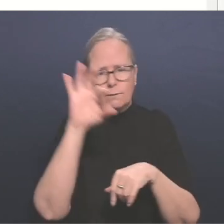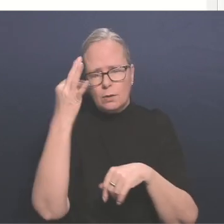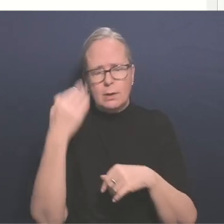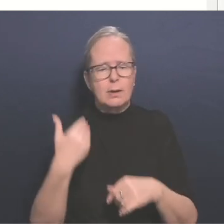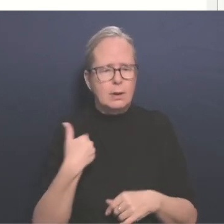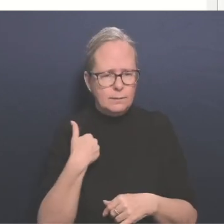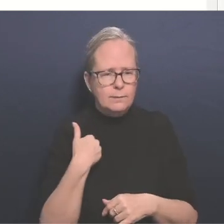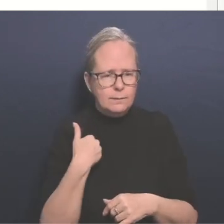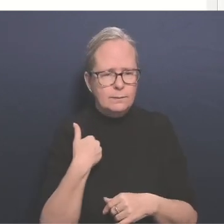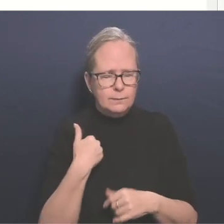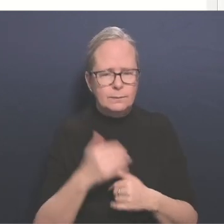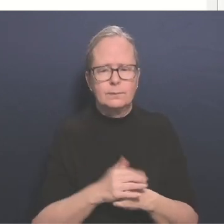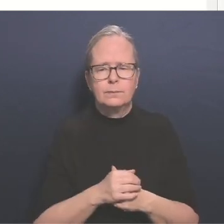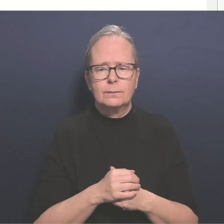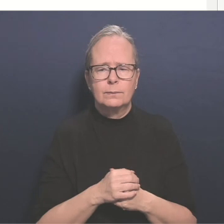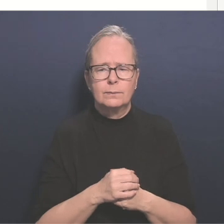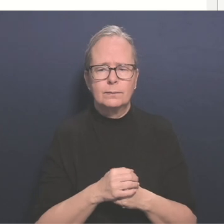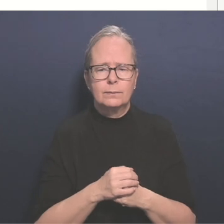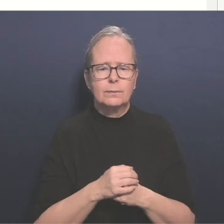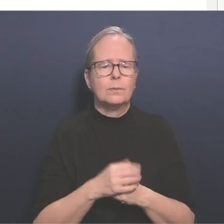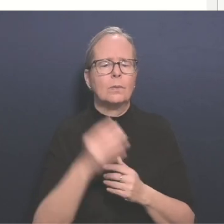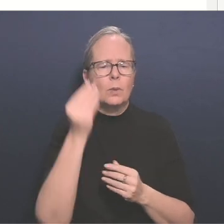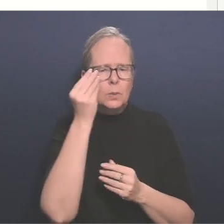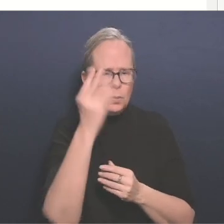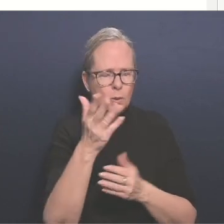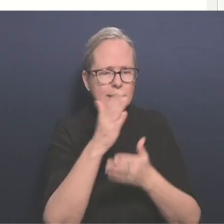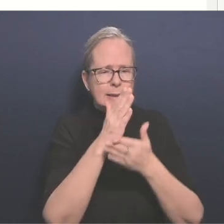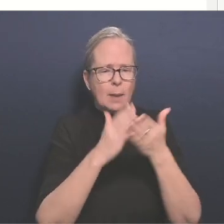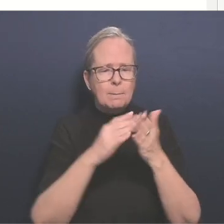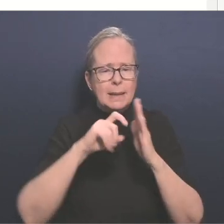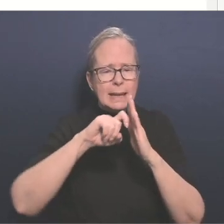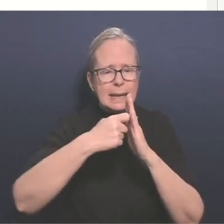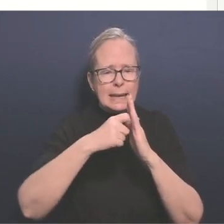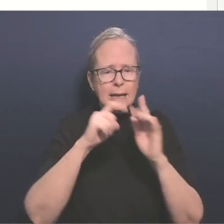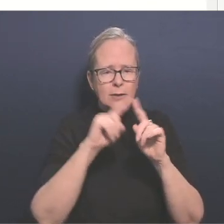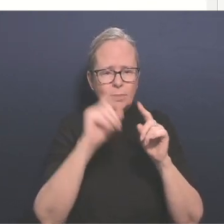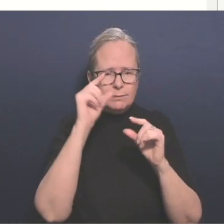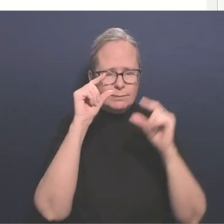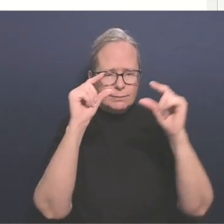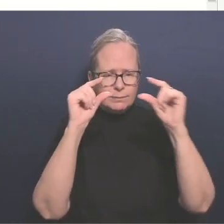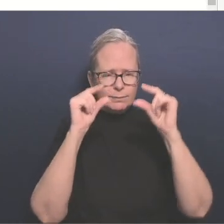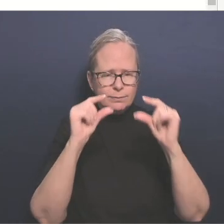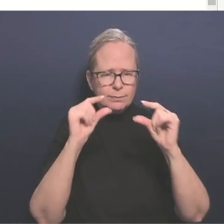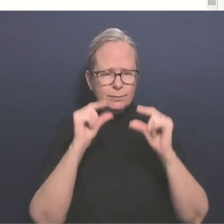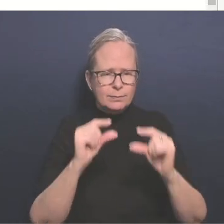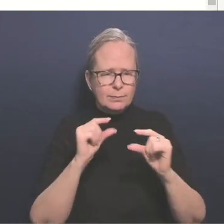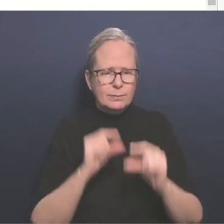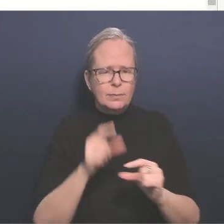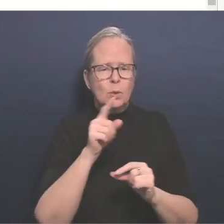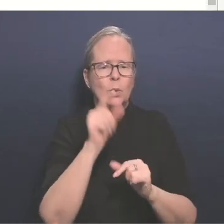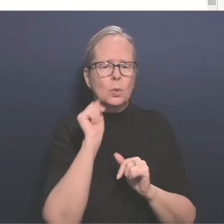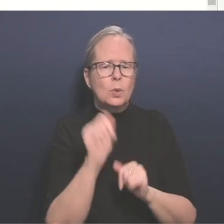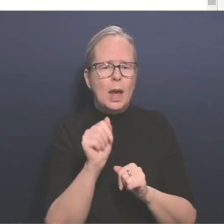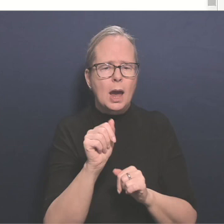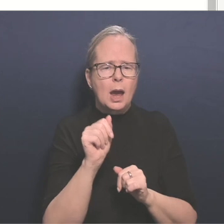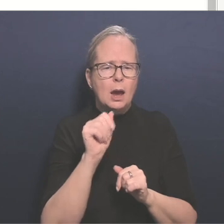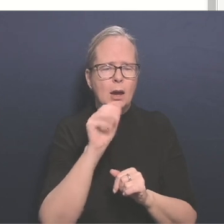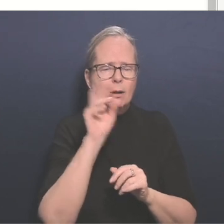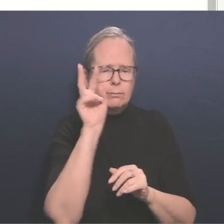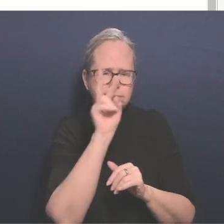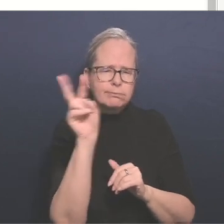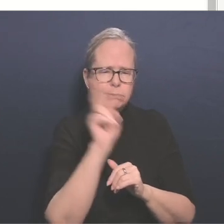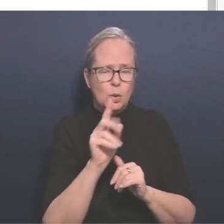section. So whereas in the Benefits Wayfinder, you can click and go to the government site directly where you'll get the